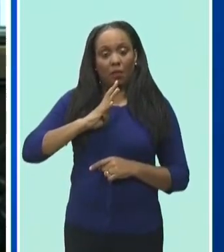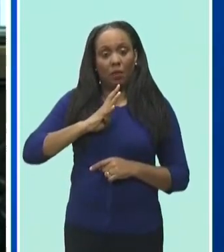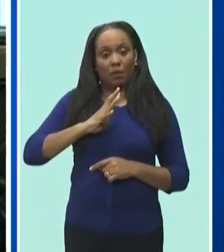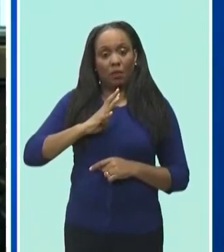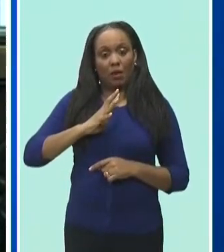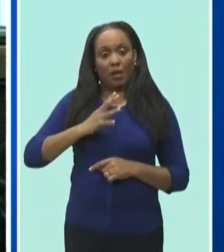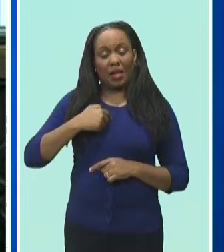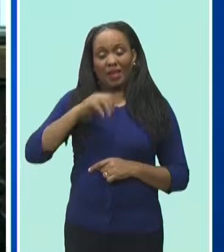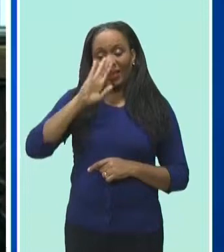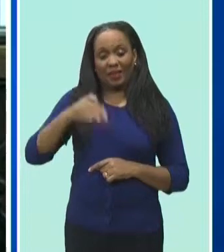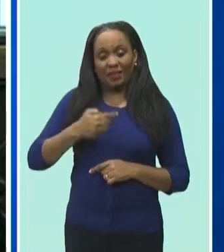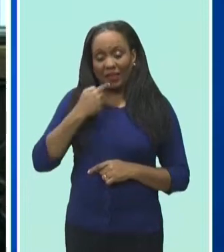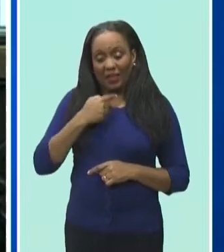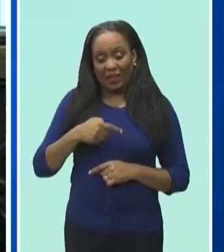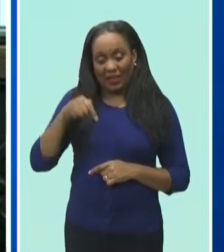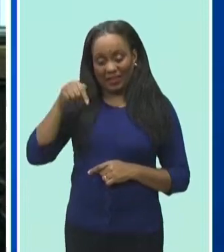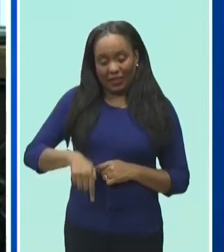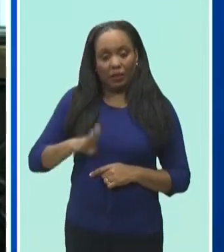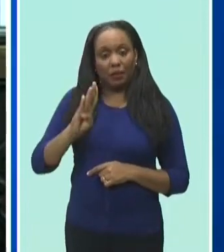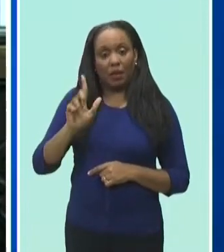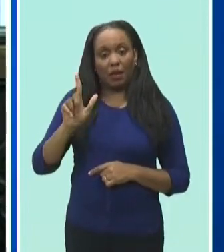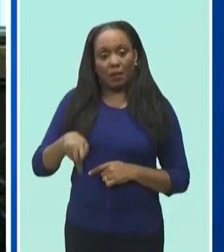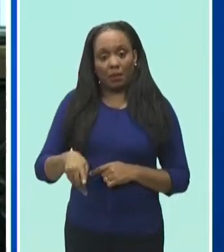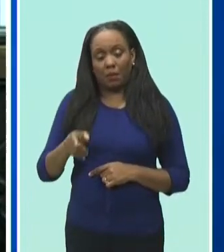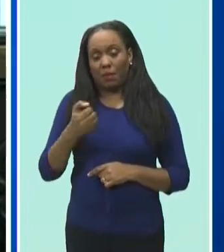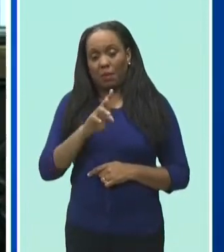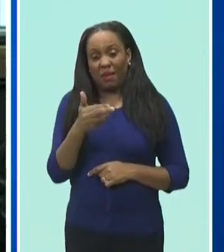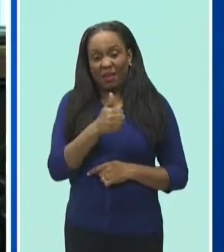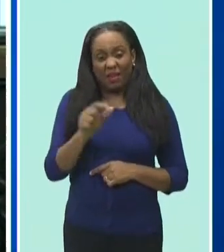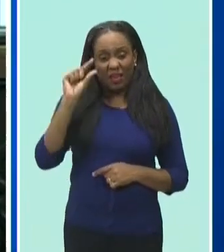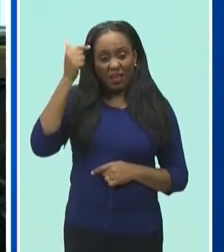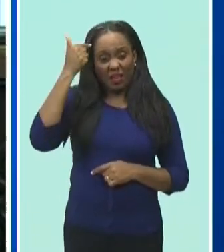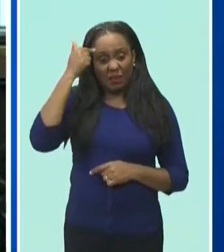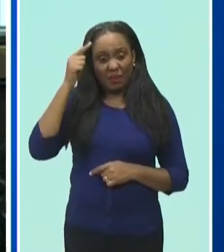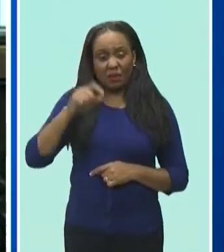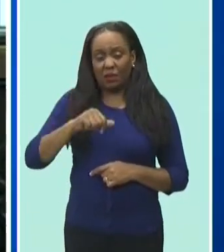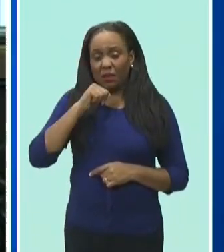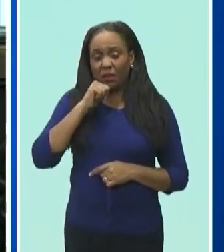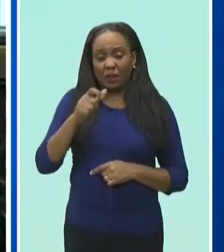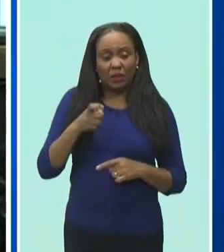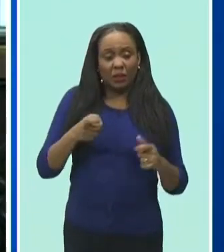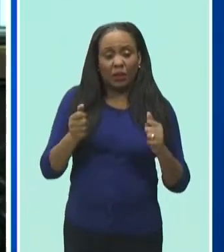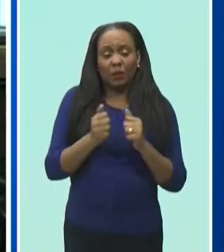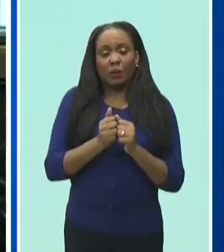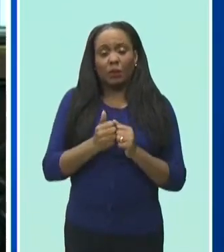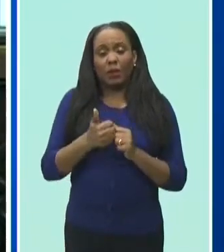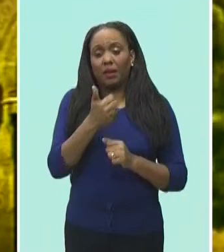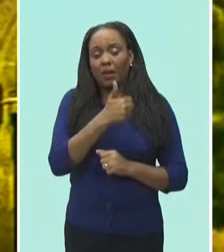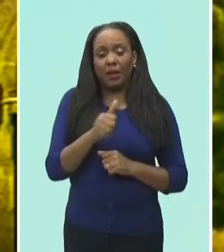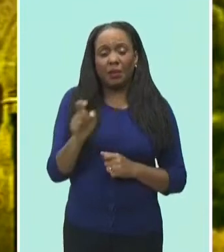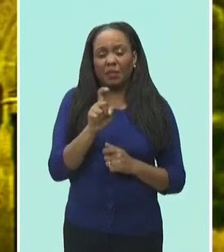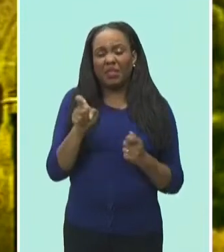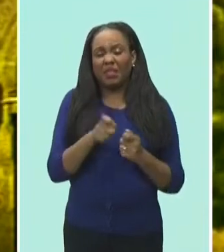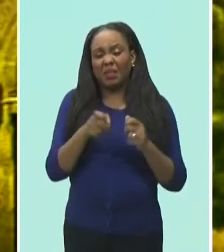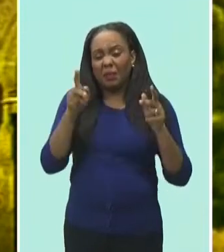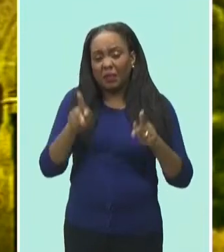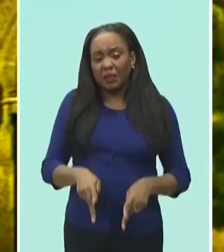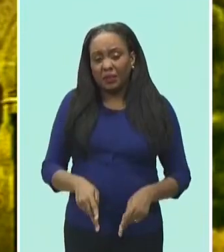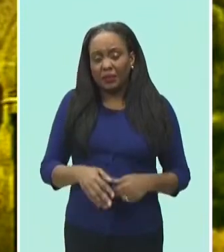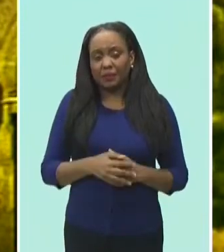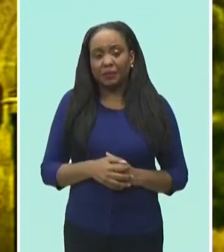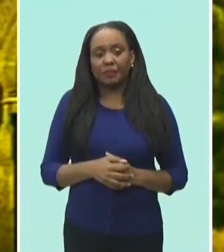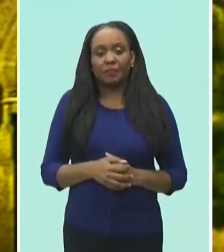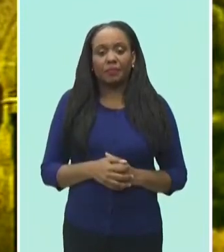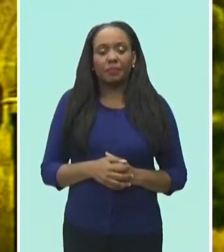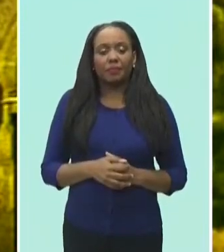that this government or any government in Barbados should not deal with any particular developer. I should note that